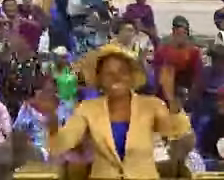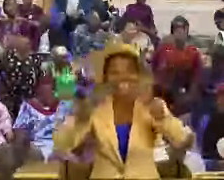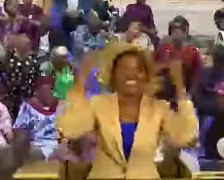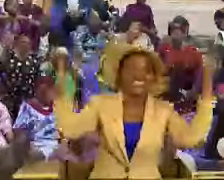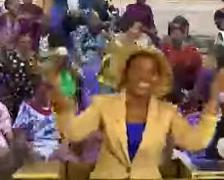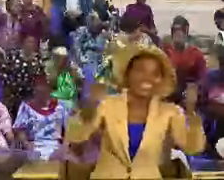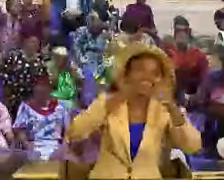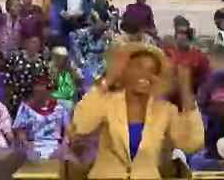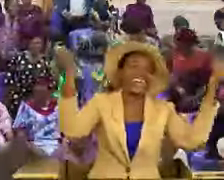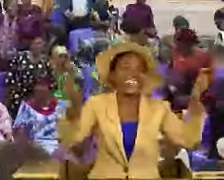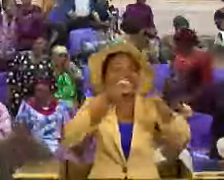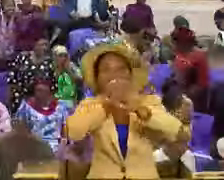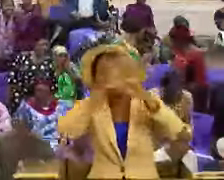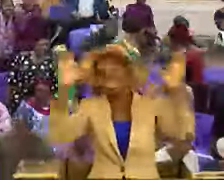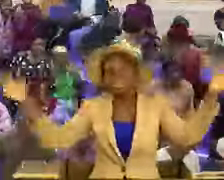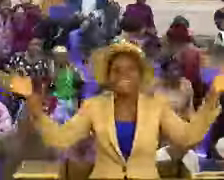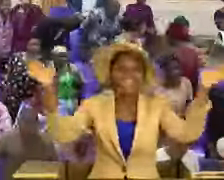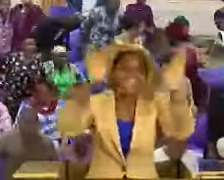hallelujah